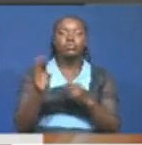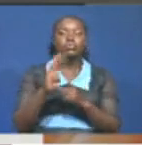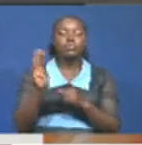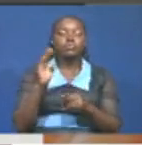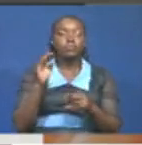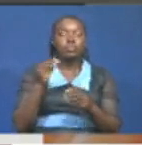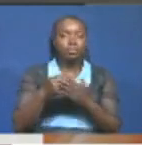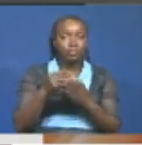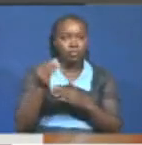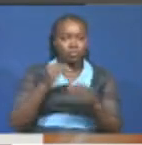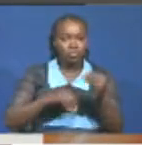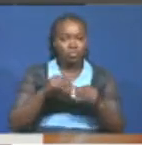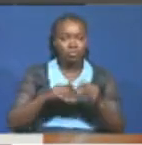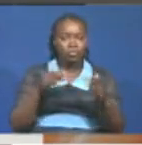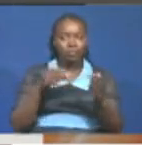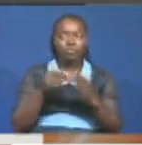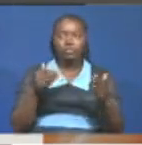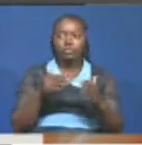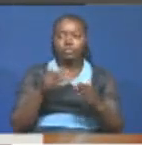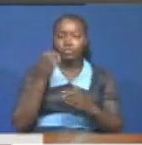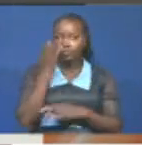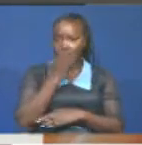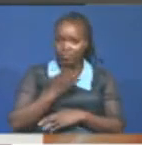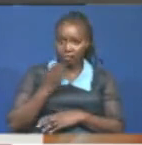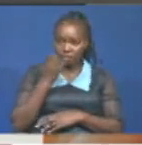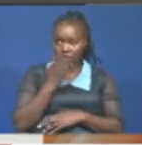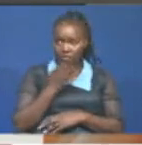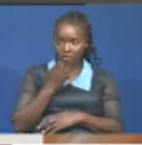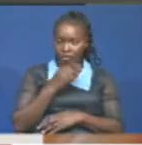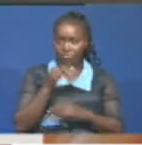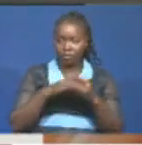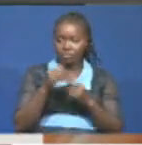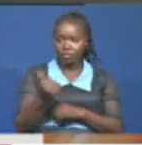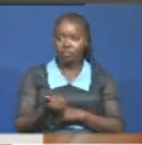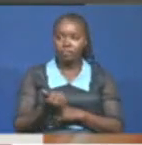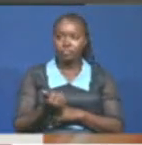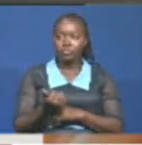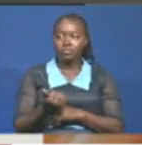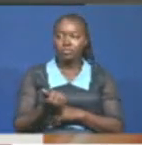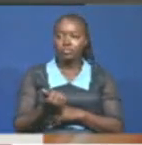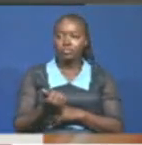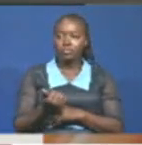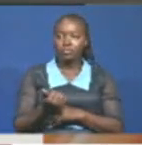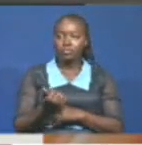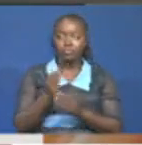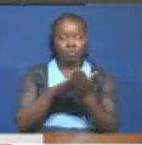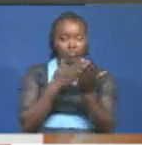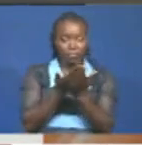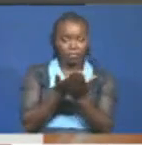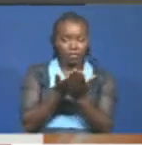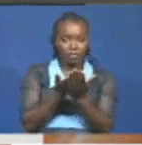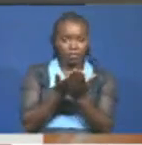case against Deputy President Rigathi Gachagua and 9 others. The prosecution team made an application